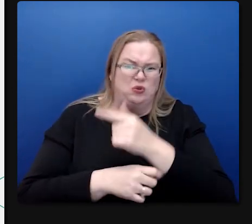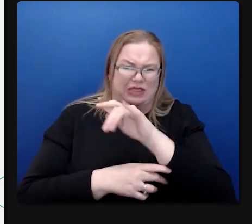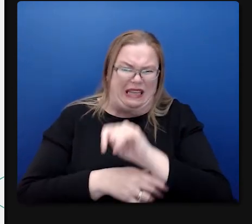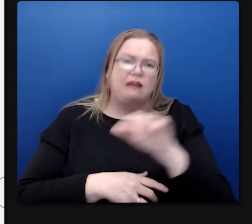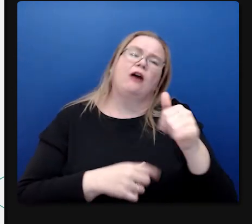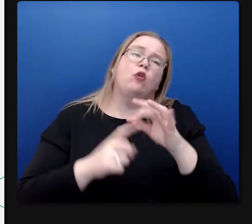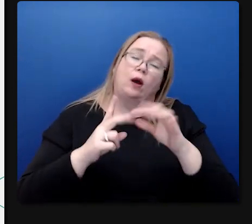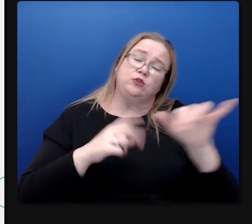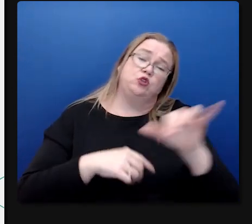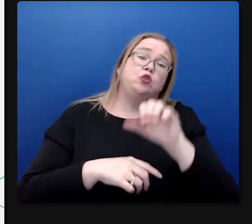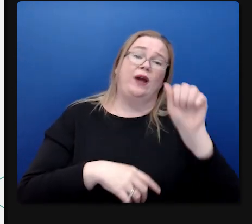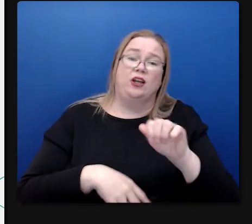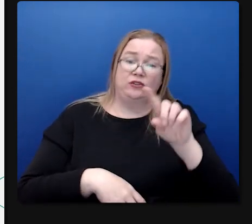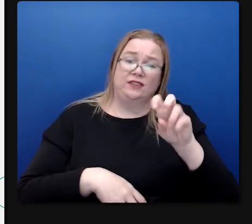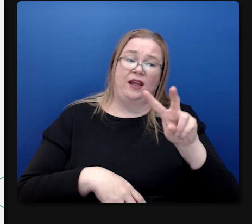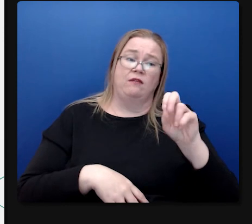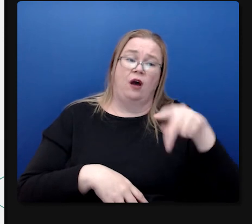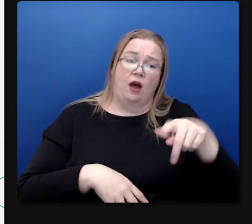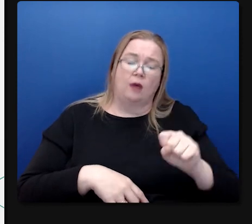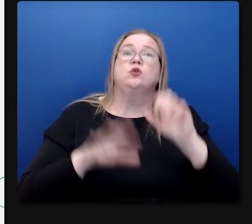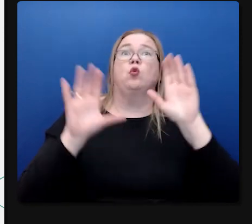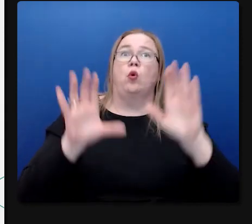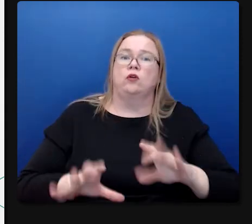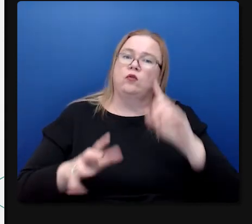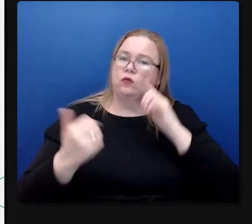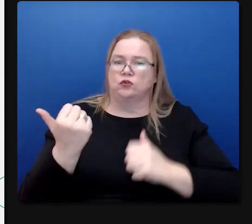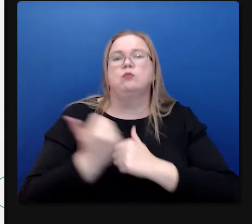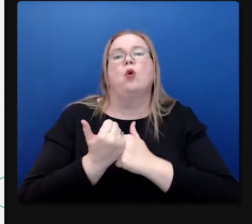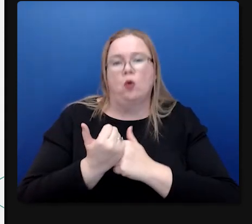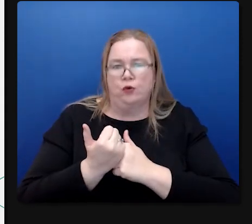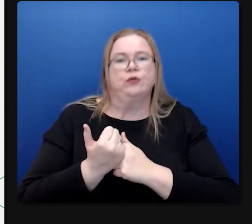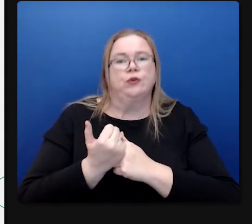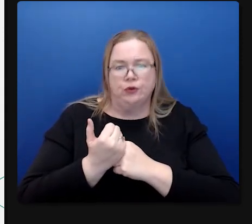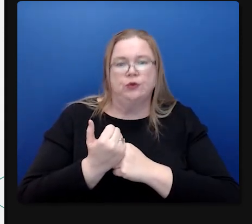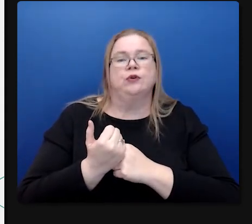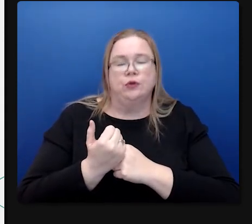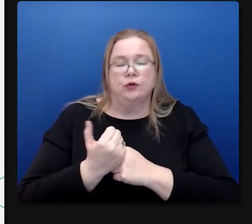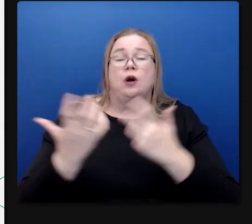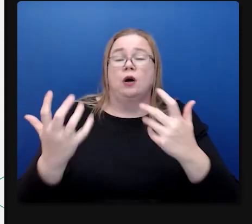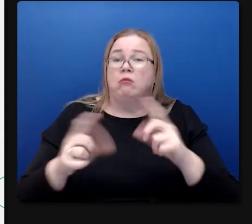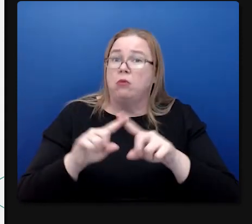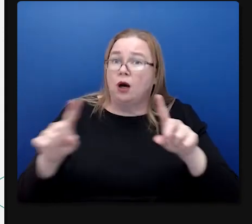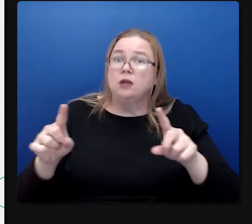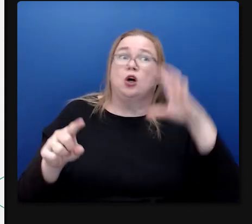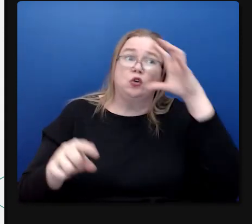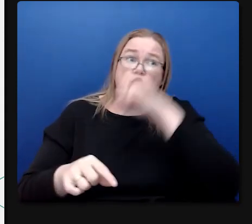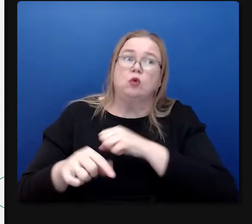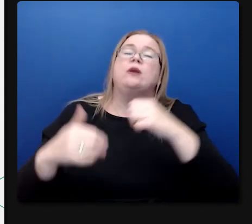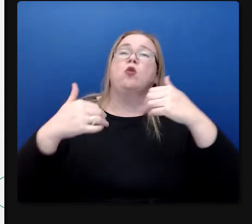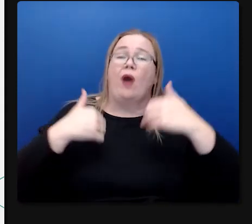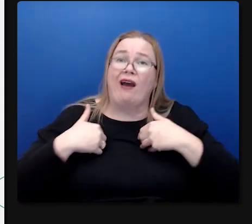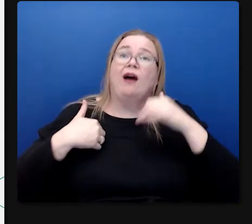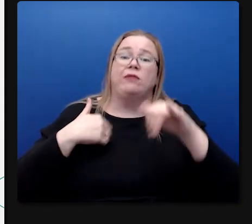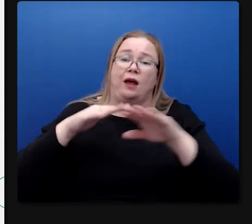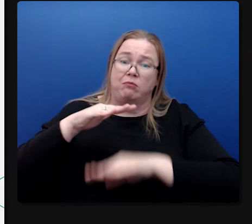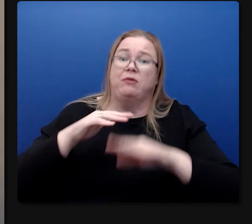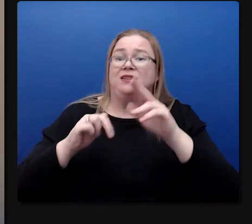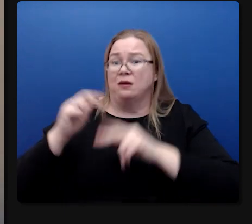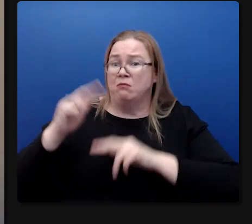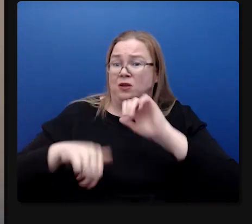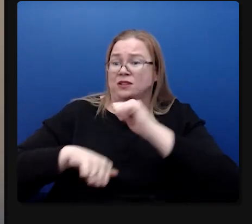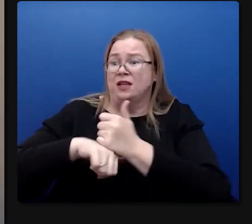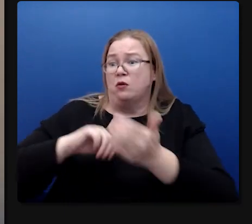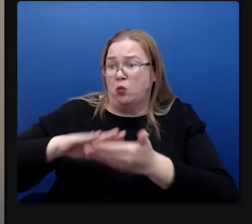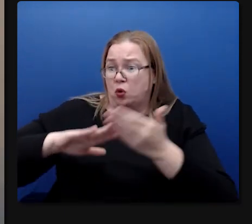also options. Azure DevOps, as an example, has great perforce support. But even then, assuming you have the sort of basic build